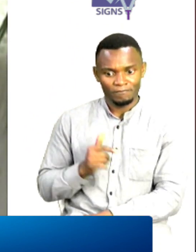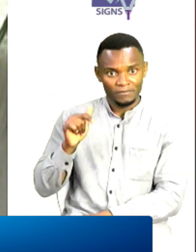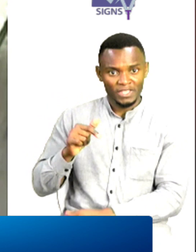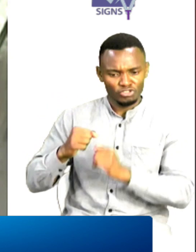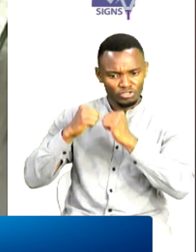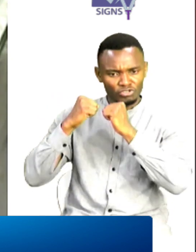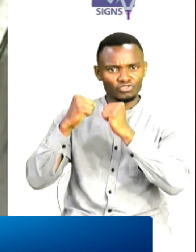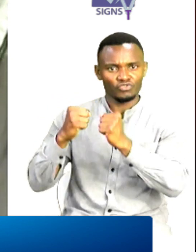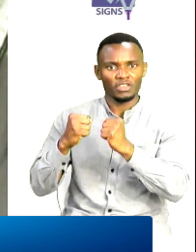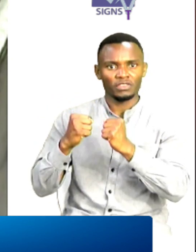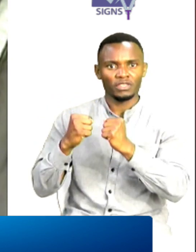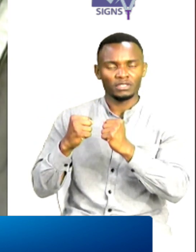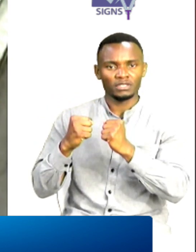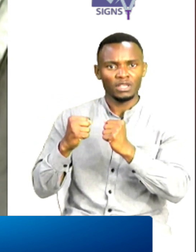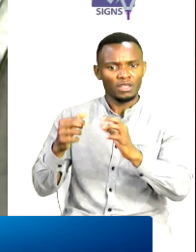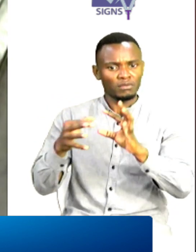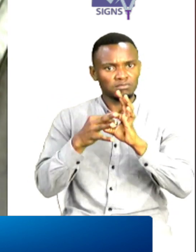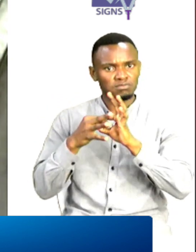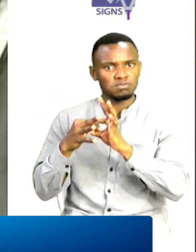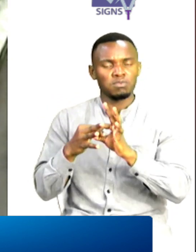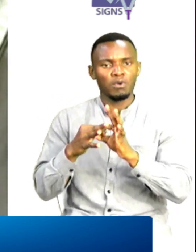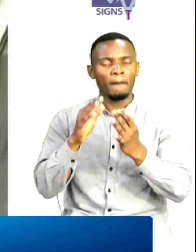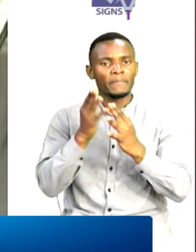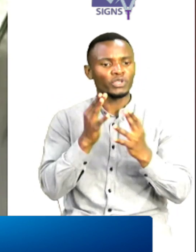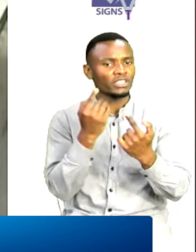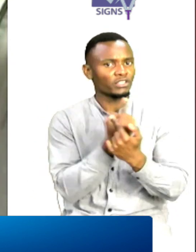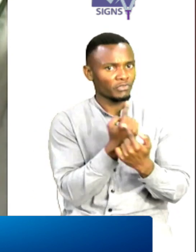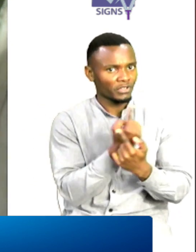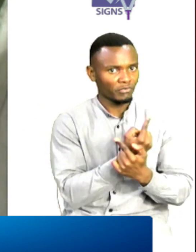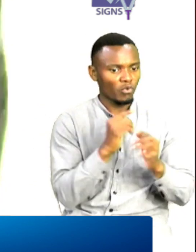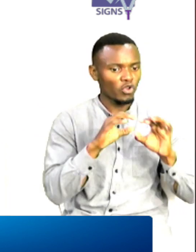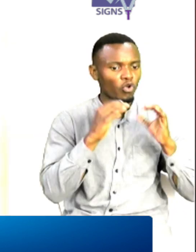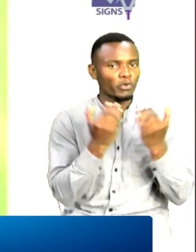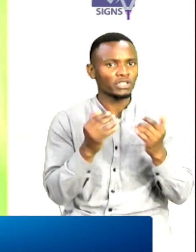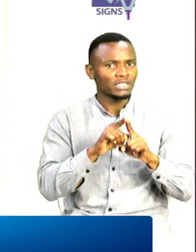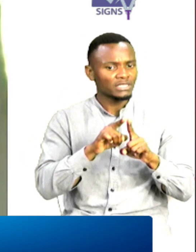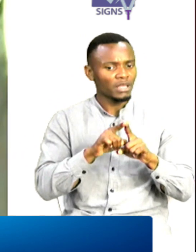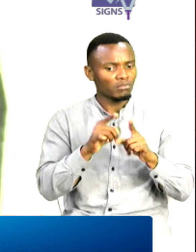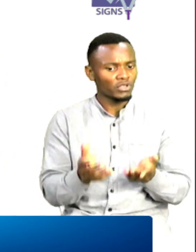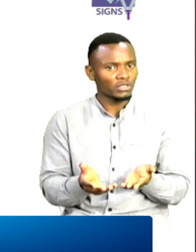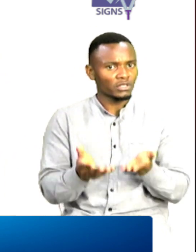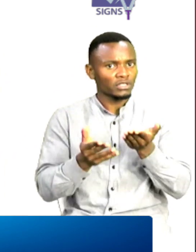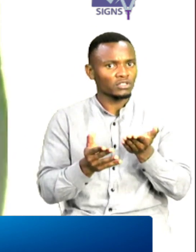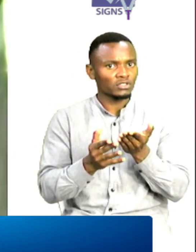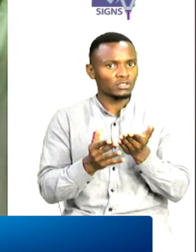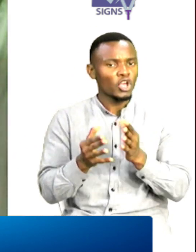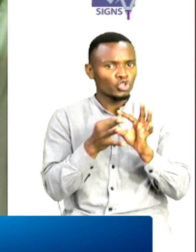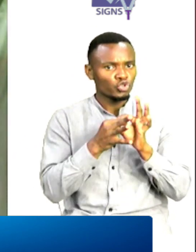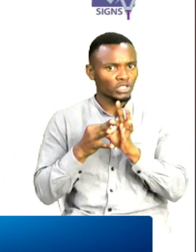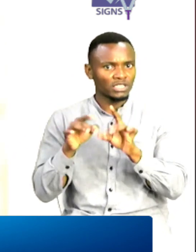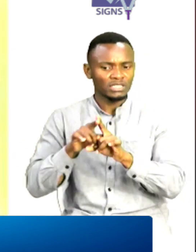the bonds between various communities and builds a sense of oneness that weakens the